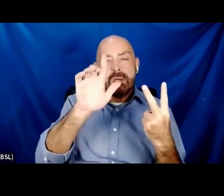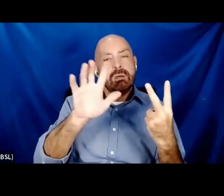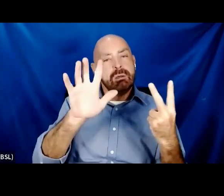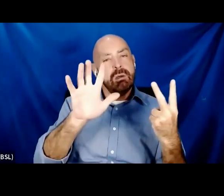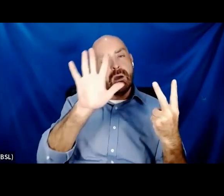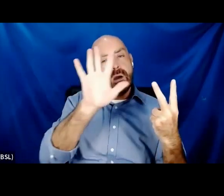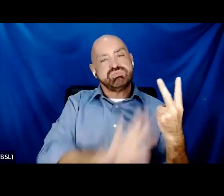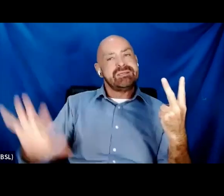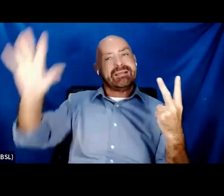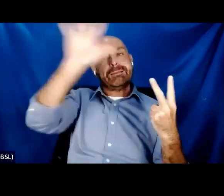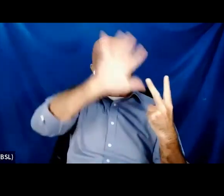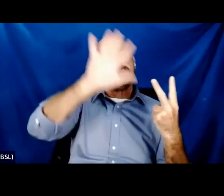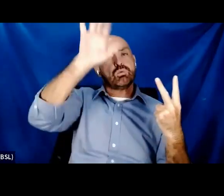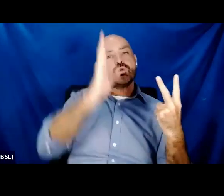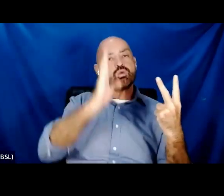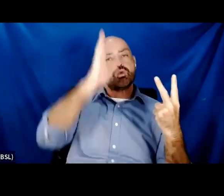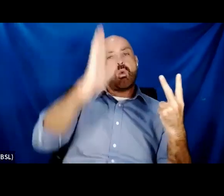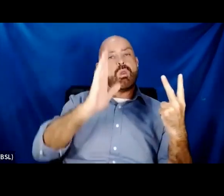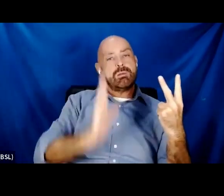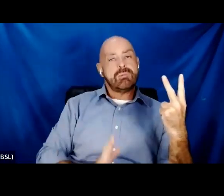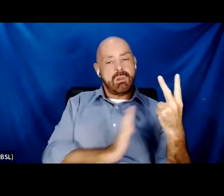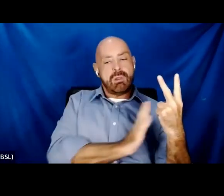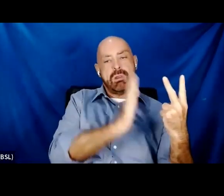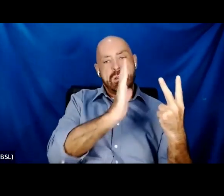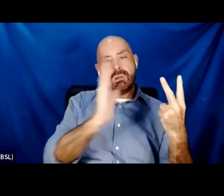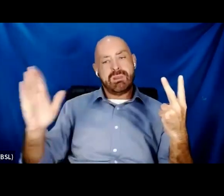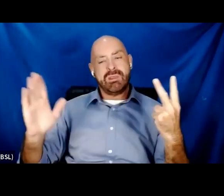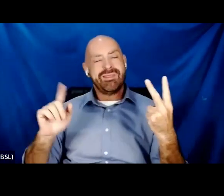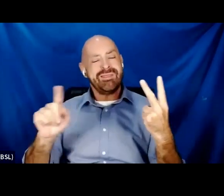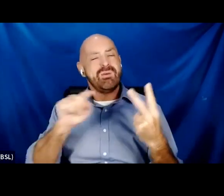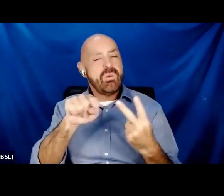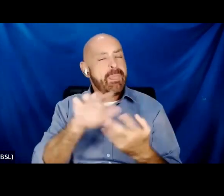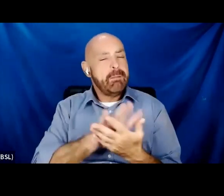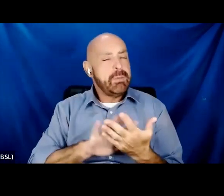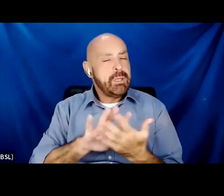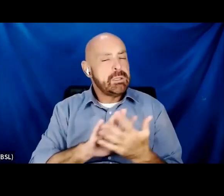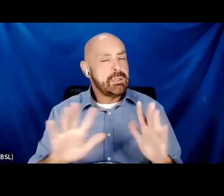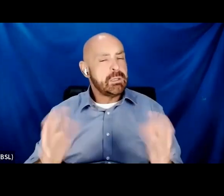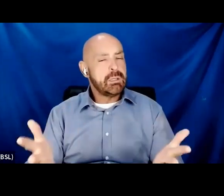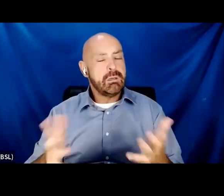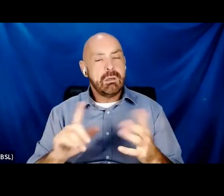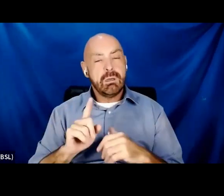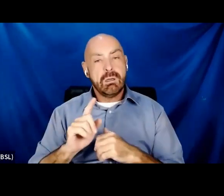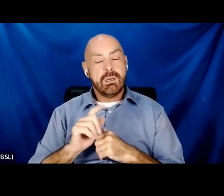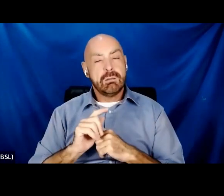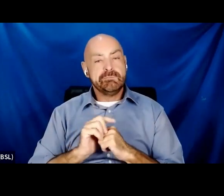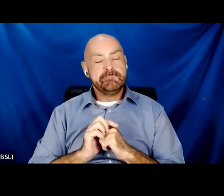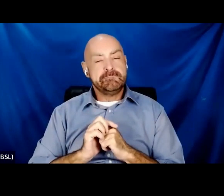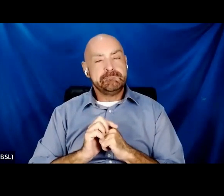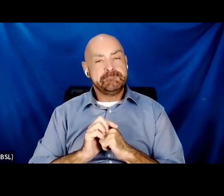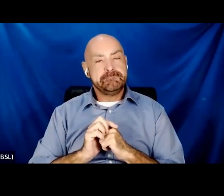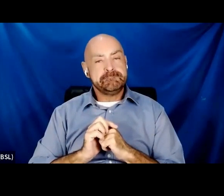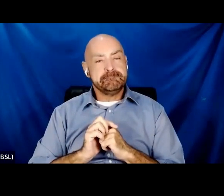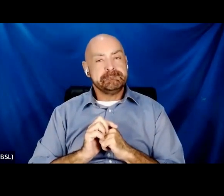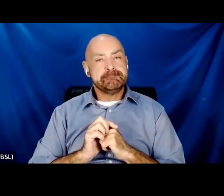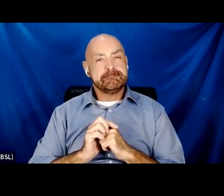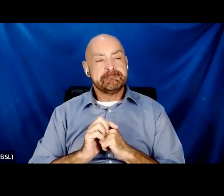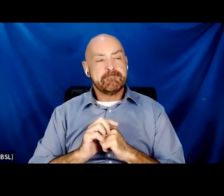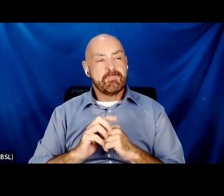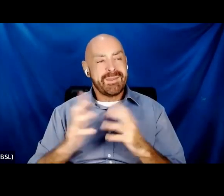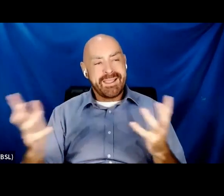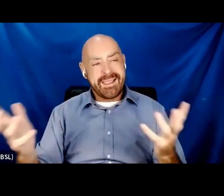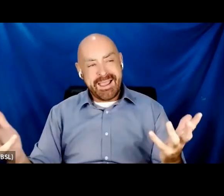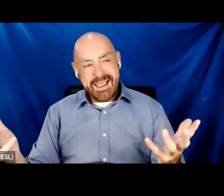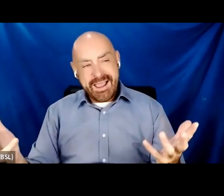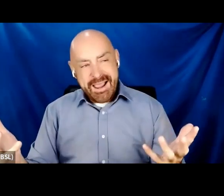And what might this mean for how are we changing in terms of